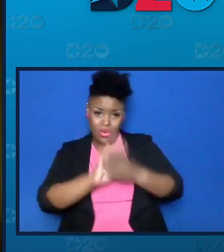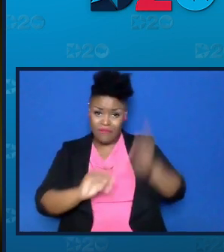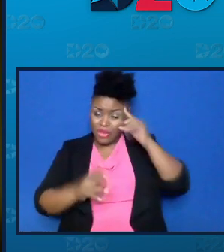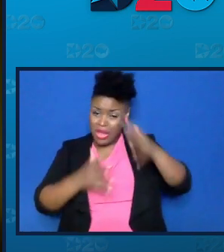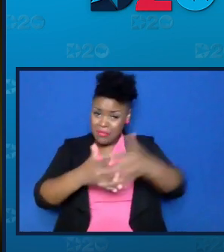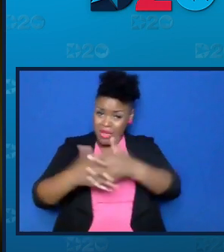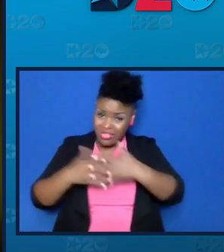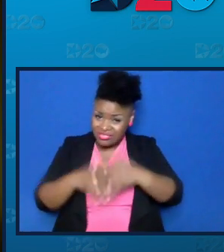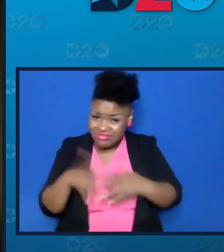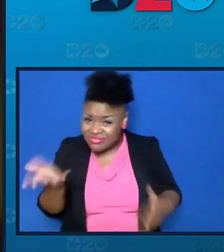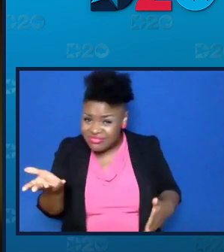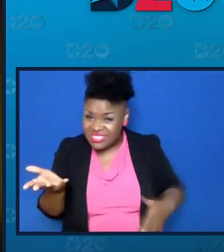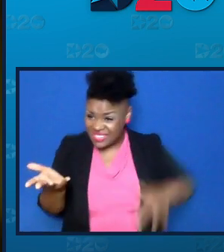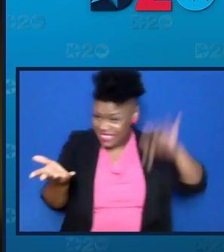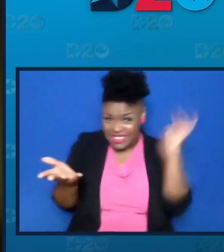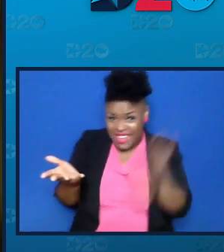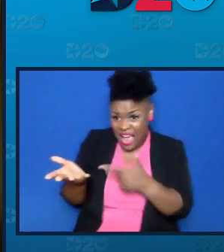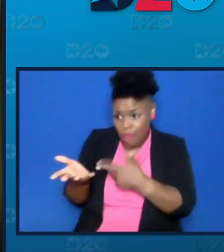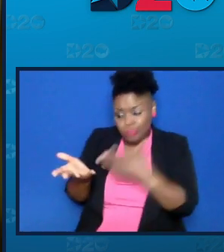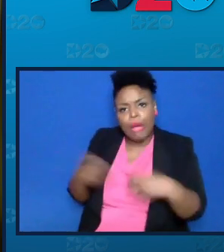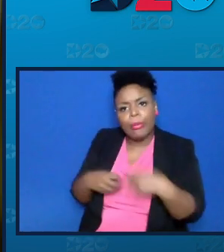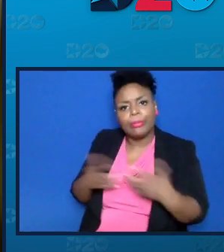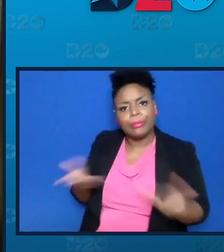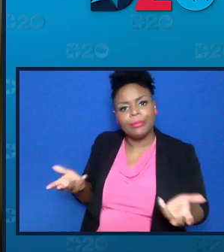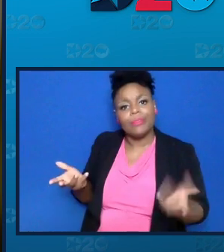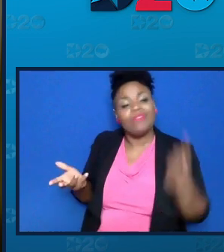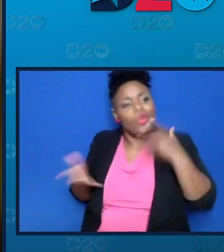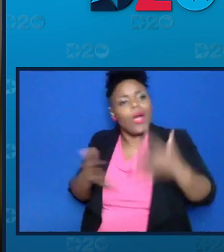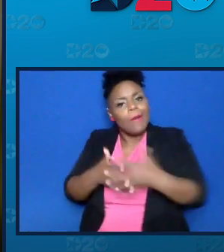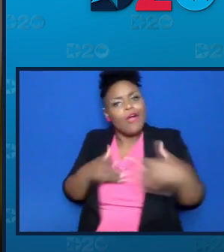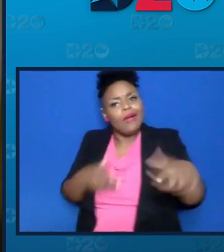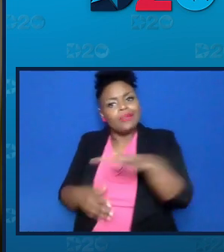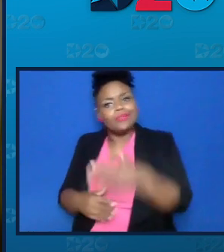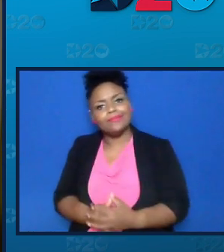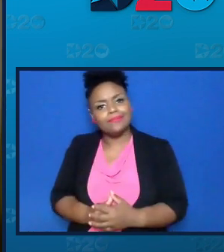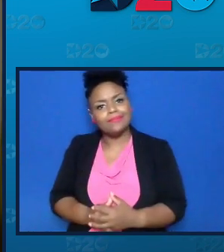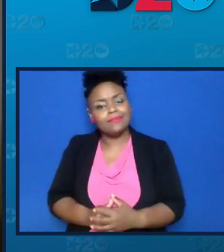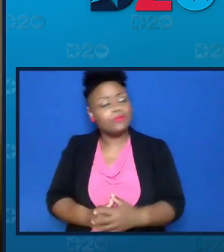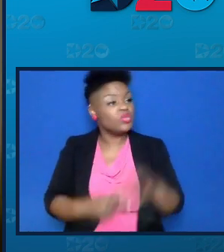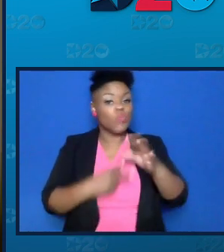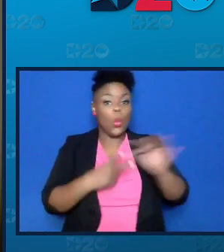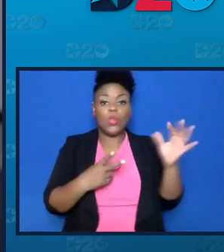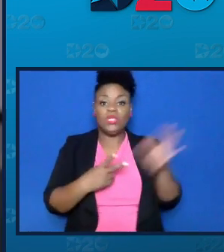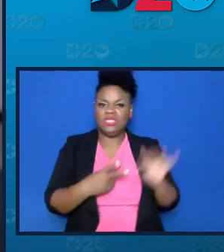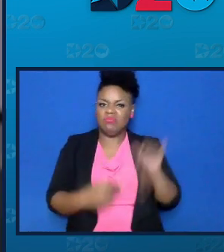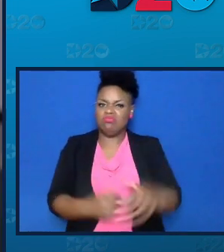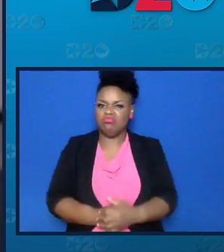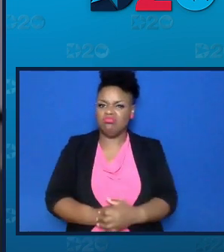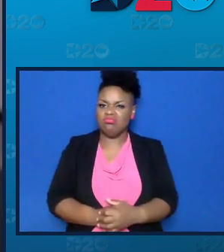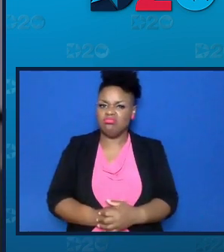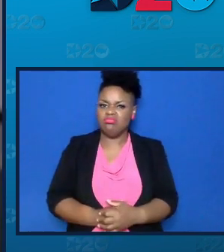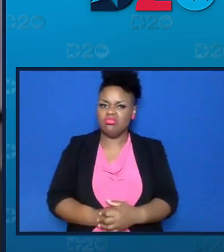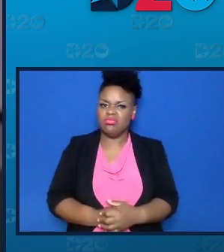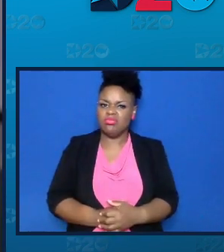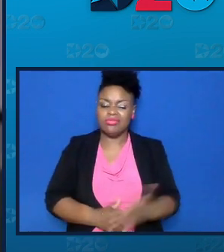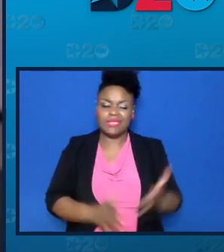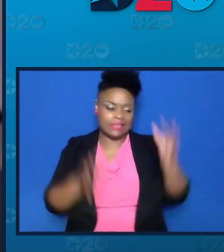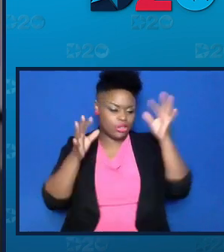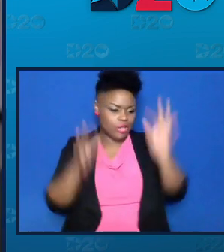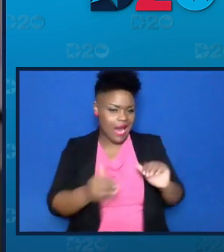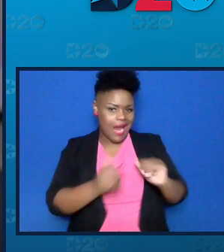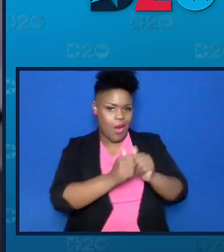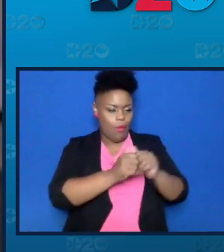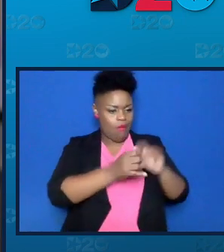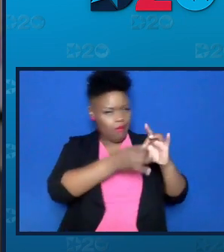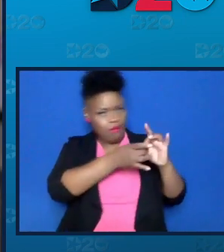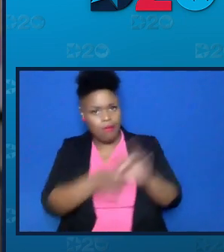this election, a choice that goes straight to the nature of the soul of America. Humankind has long viewed